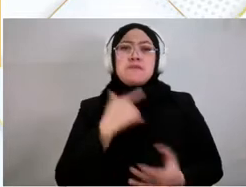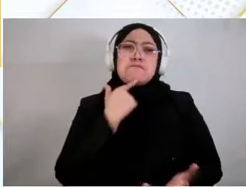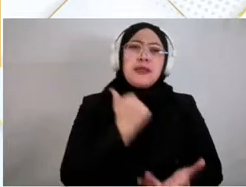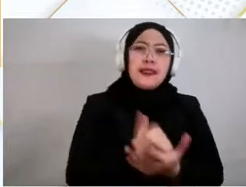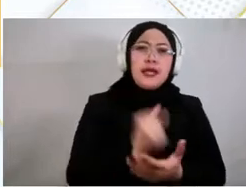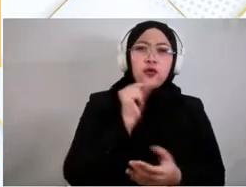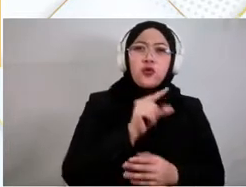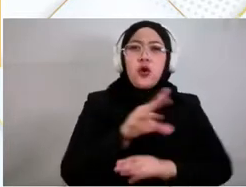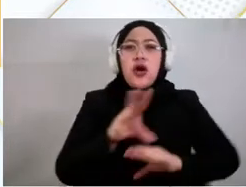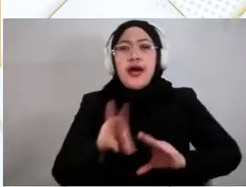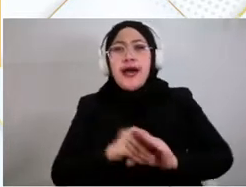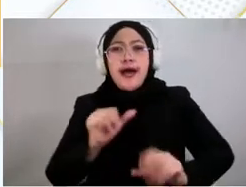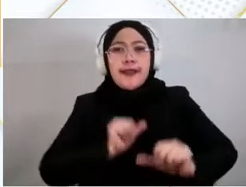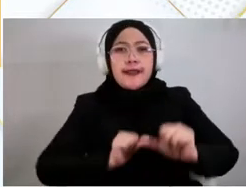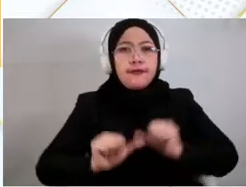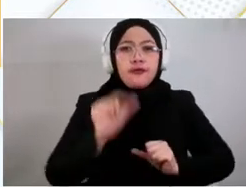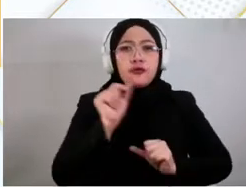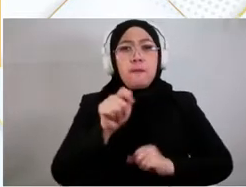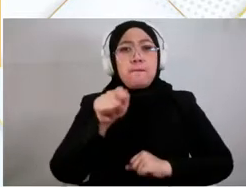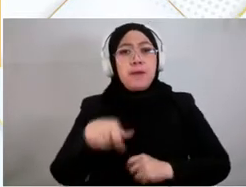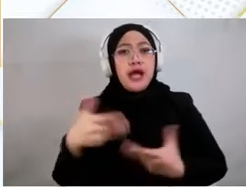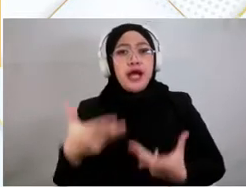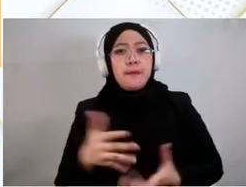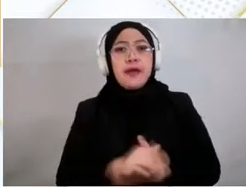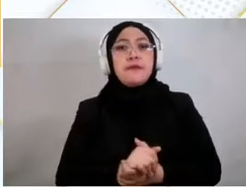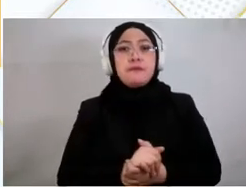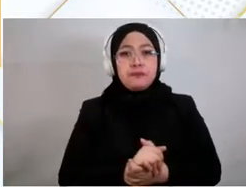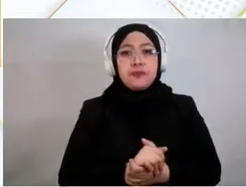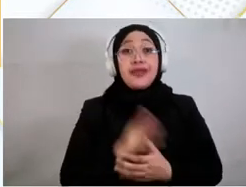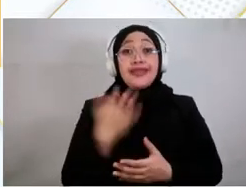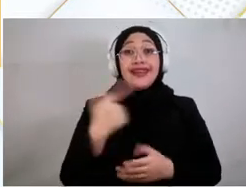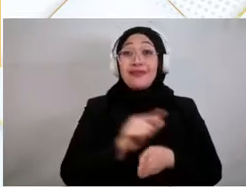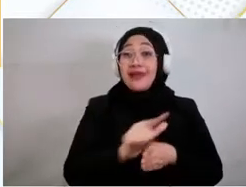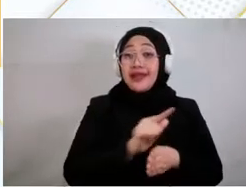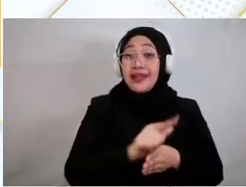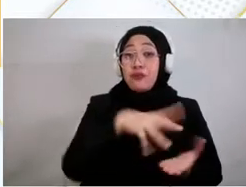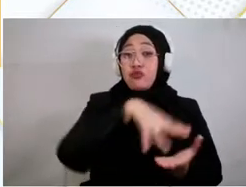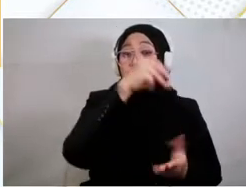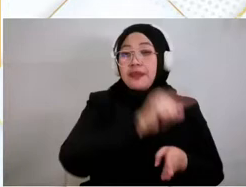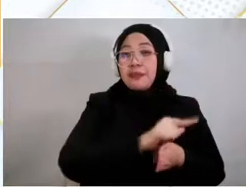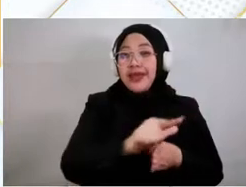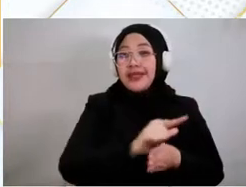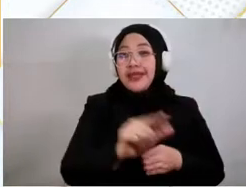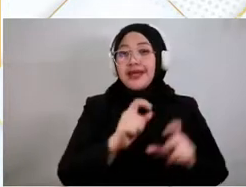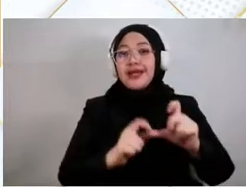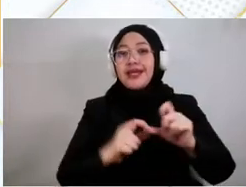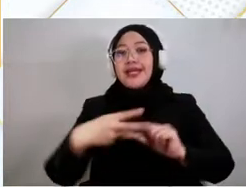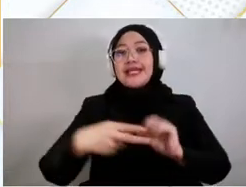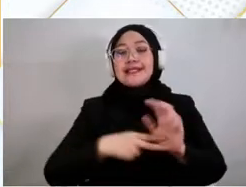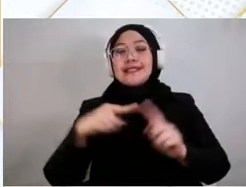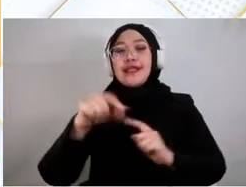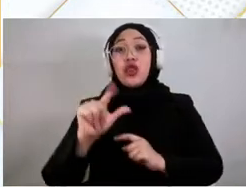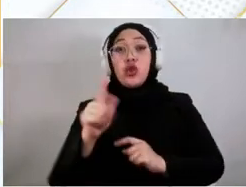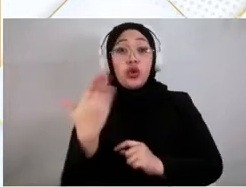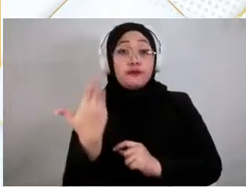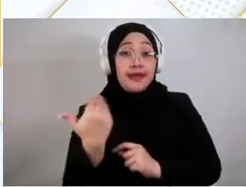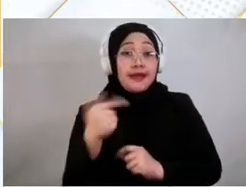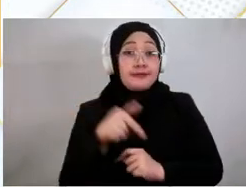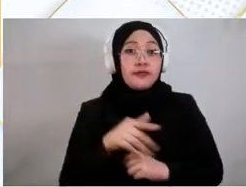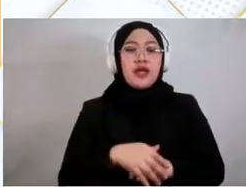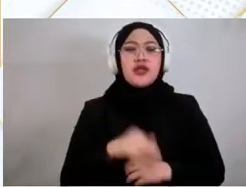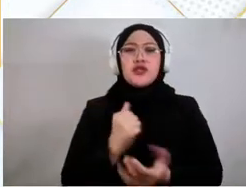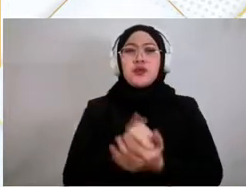role, in by using our IPSC in Sentul, for example. And I think this is one of the very good